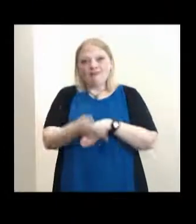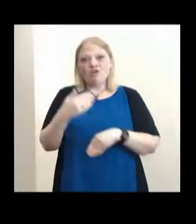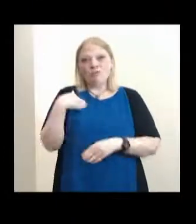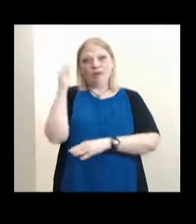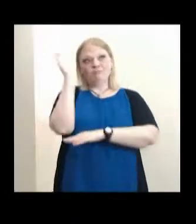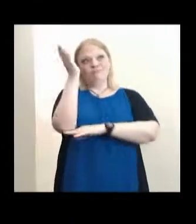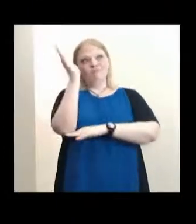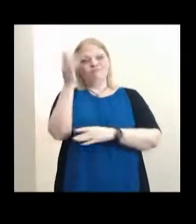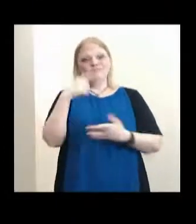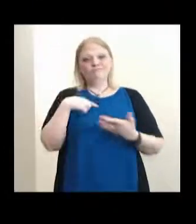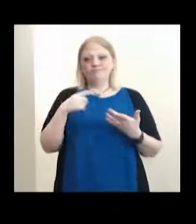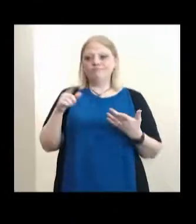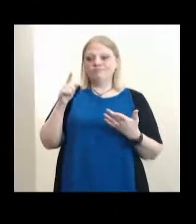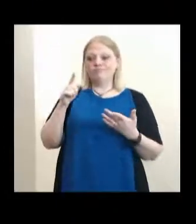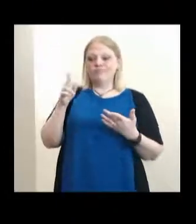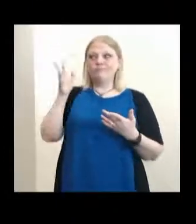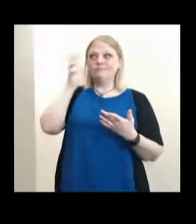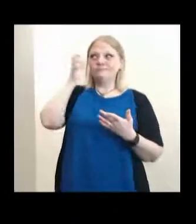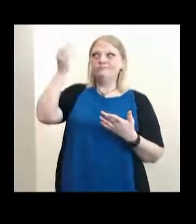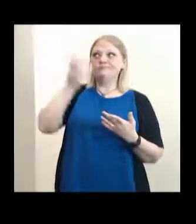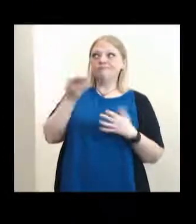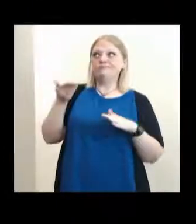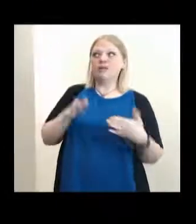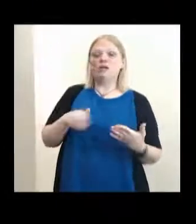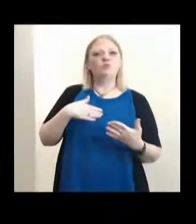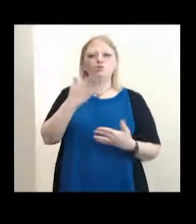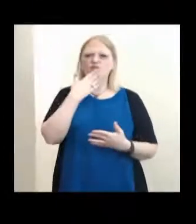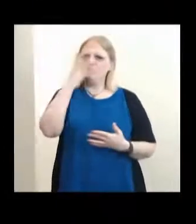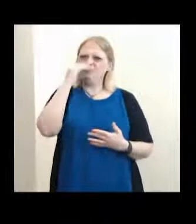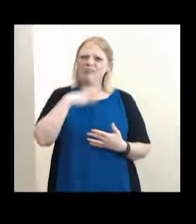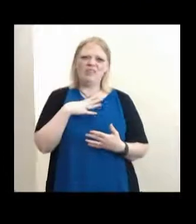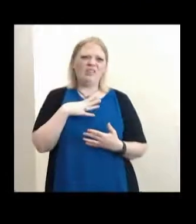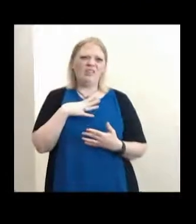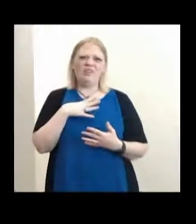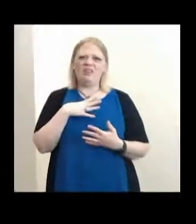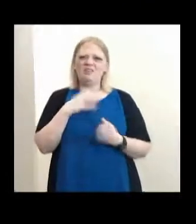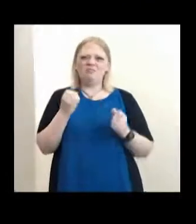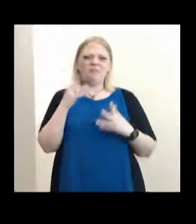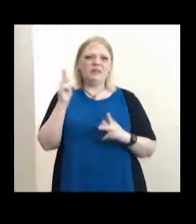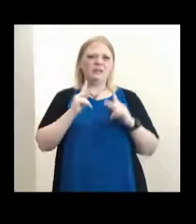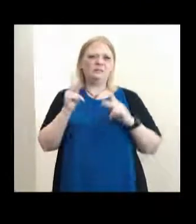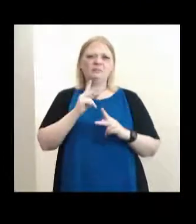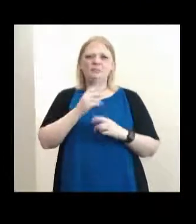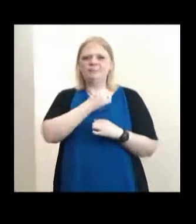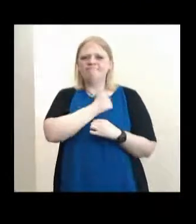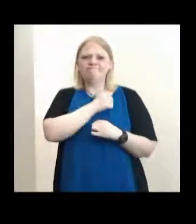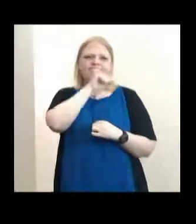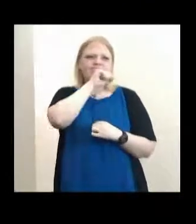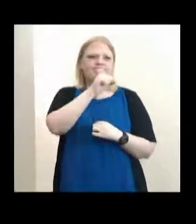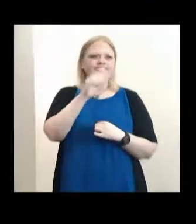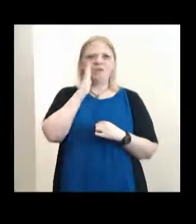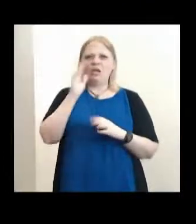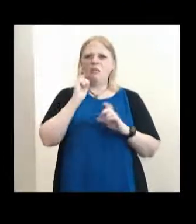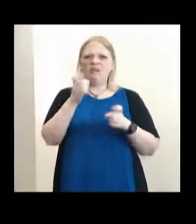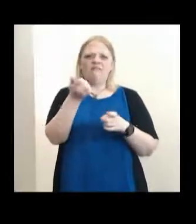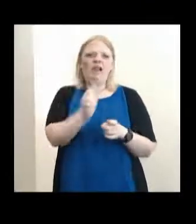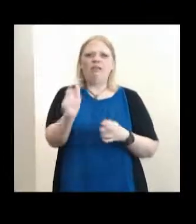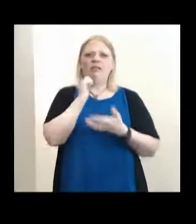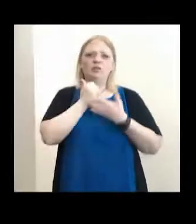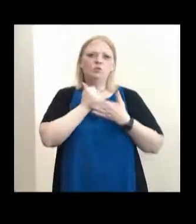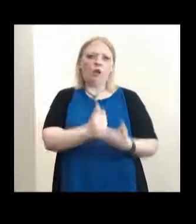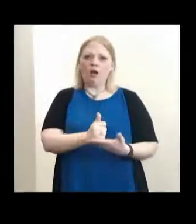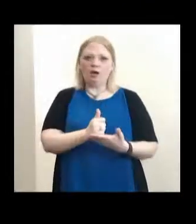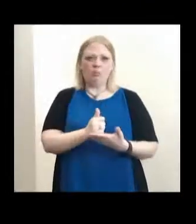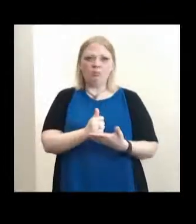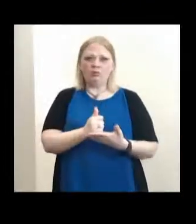conference, I found out about his passing. He was a good man. He was loved by all. He was one of those guys who'd give you the shirt off his back, even if it was the last one. As